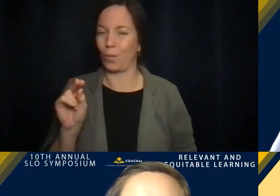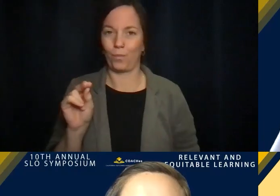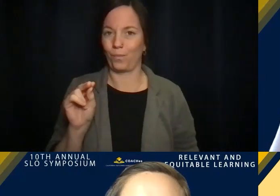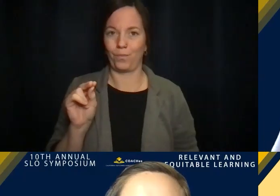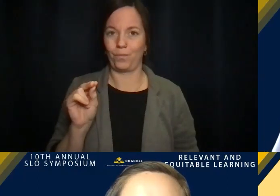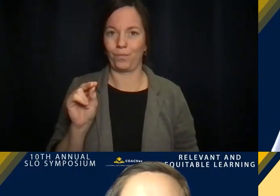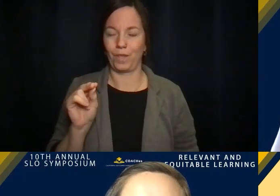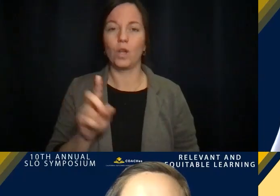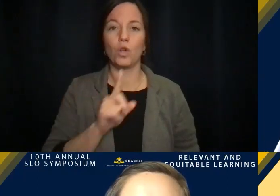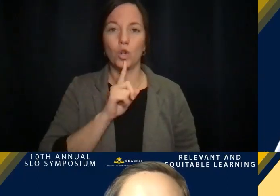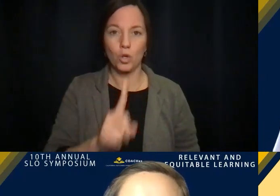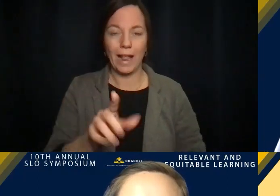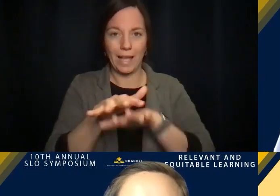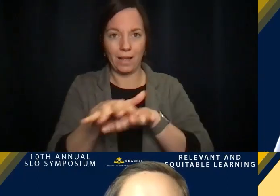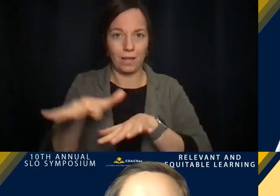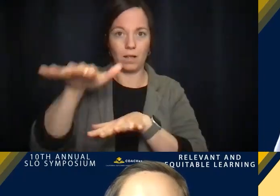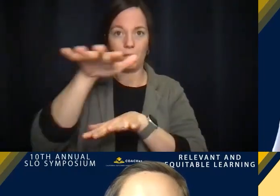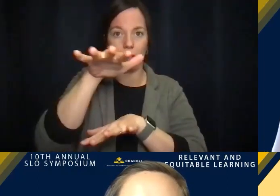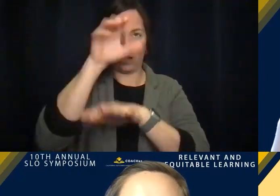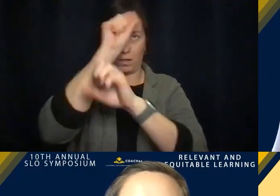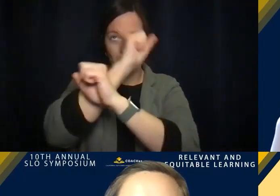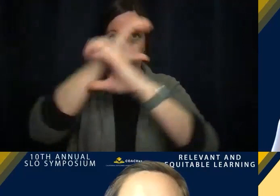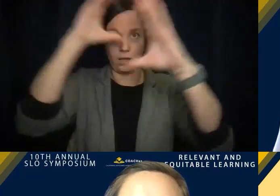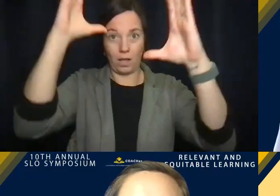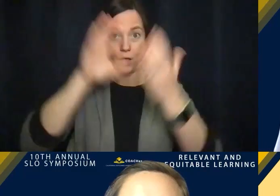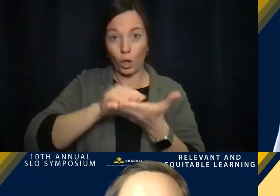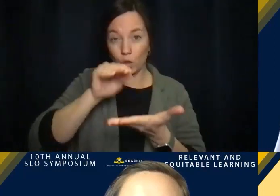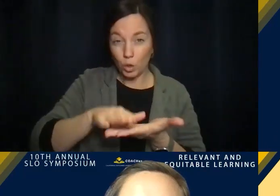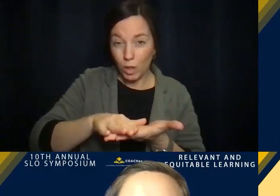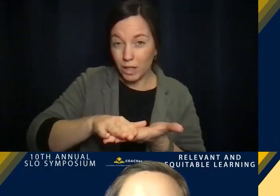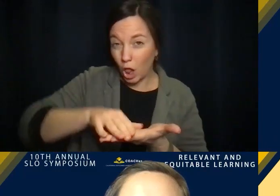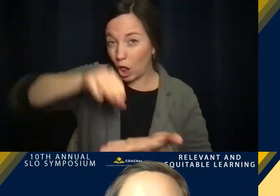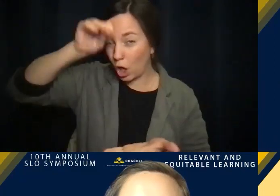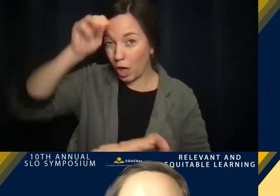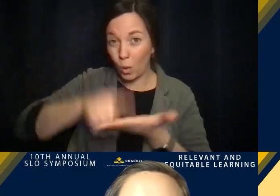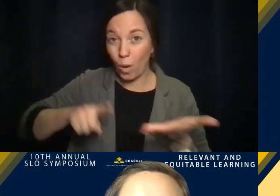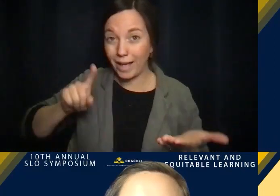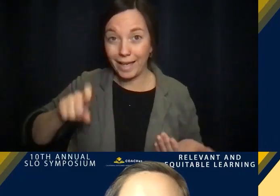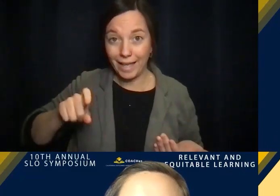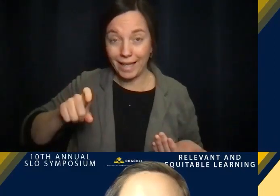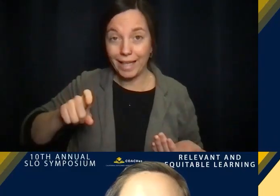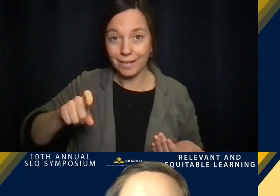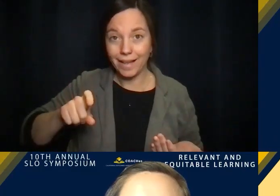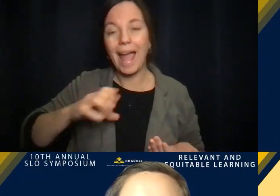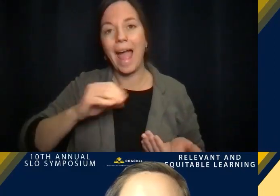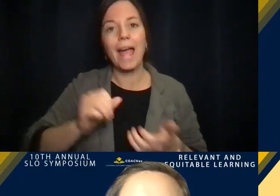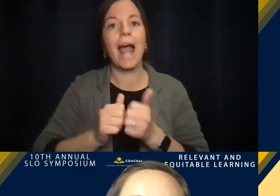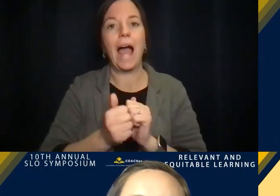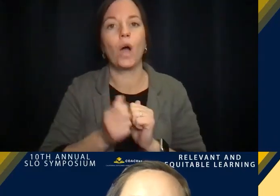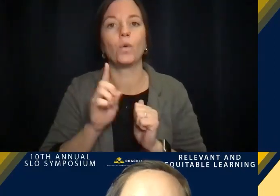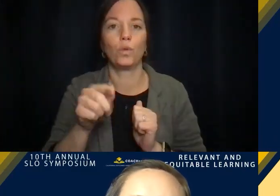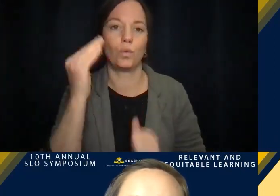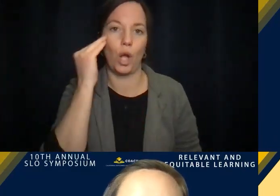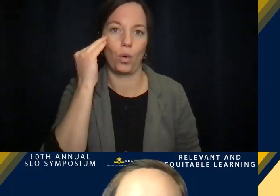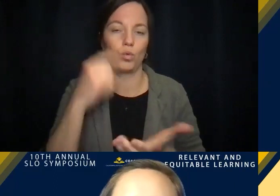higher level principle of, are your students learning what they need to learn? And then how do you know?